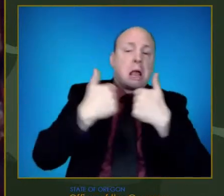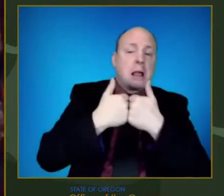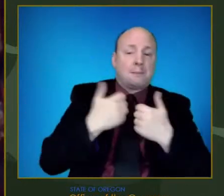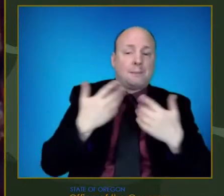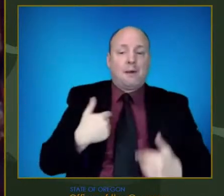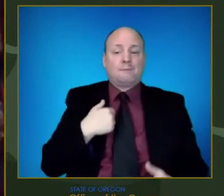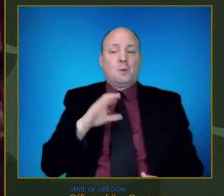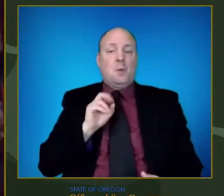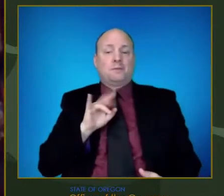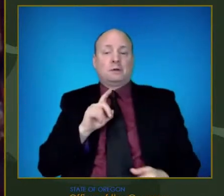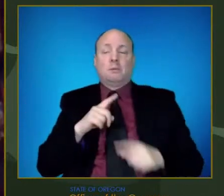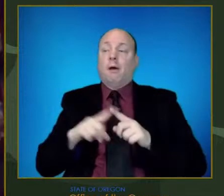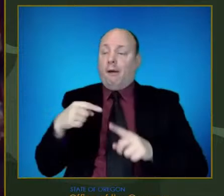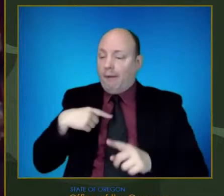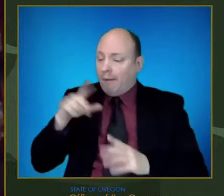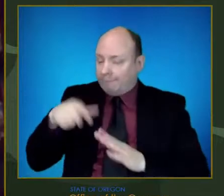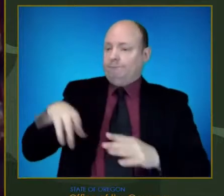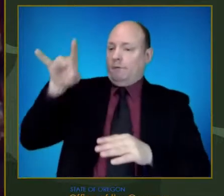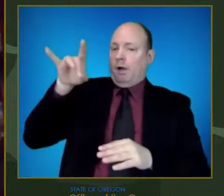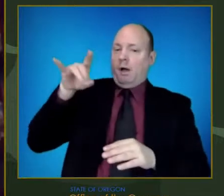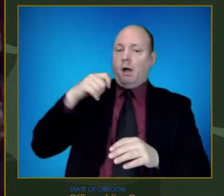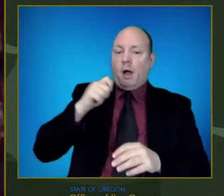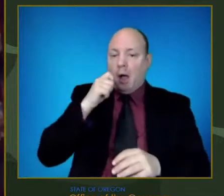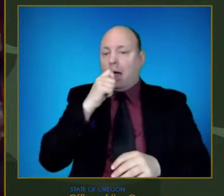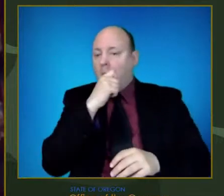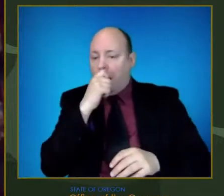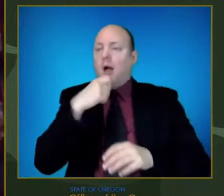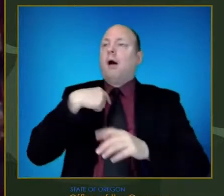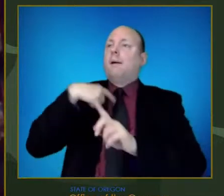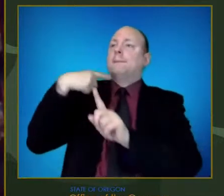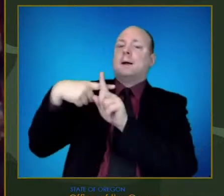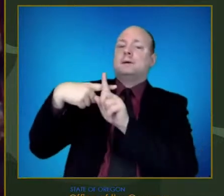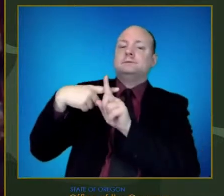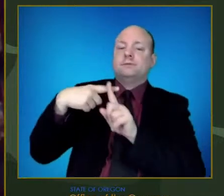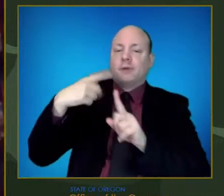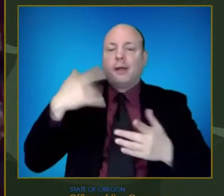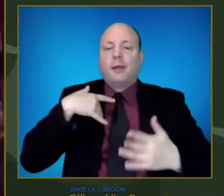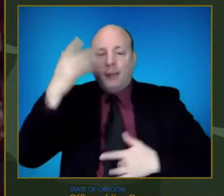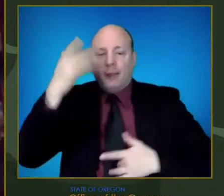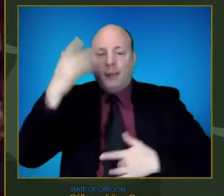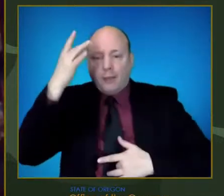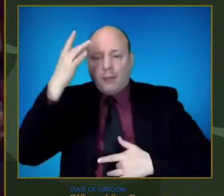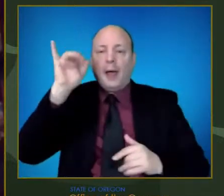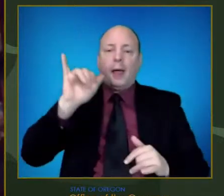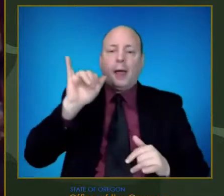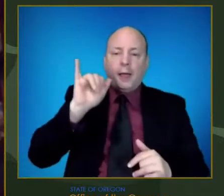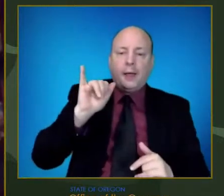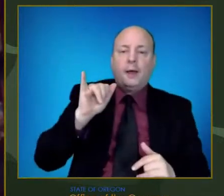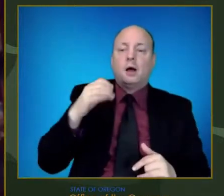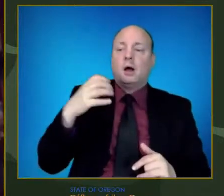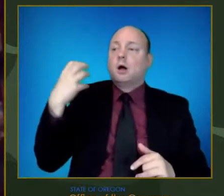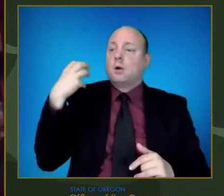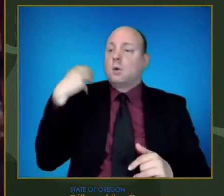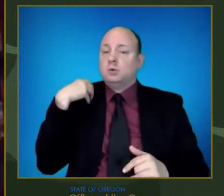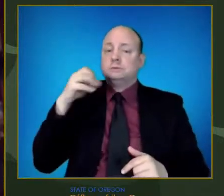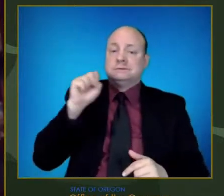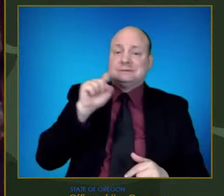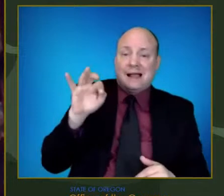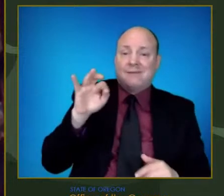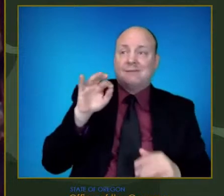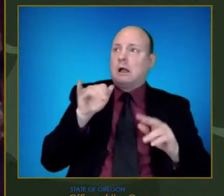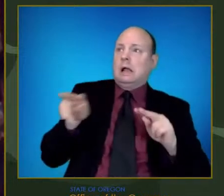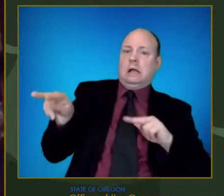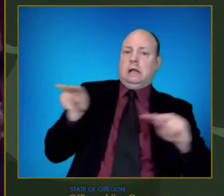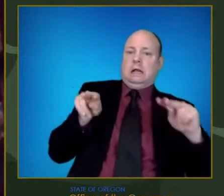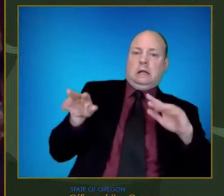symptomatic. The outbreak is now extended to the coaching staff and to other support at the school because several students play multiple sports. And